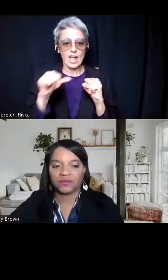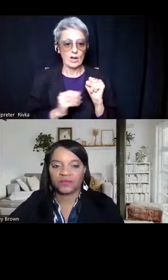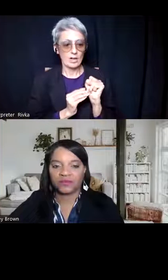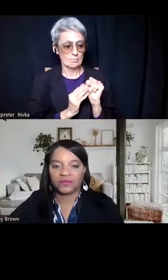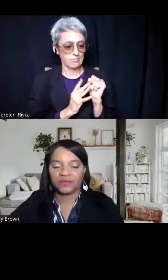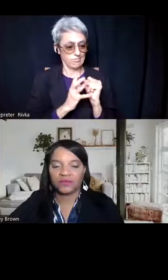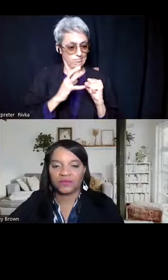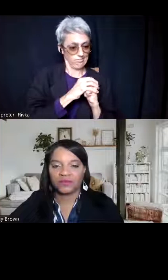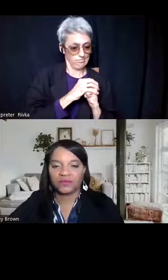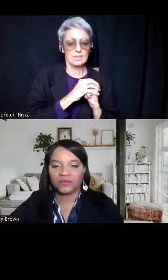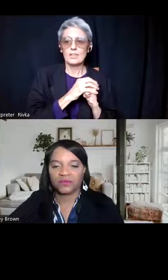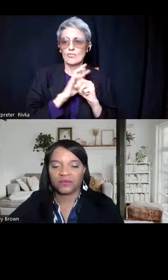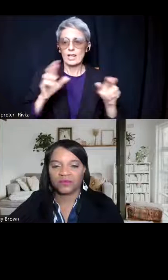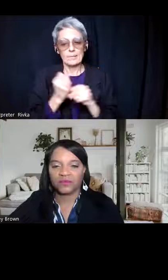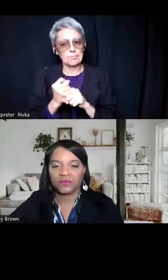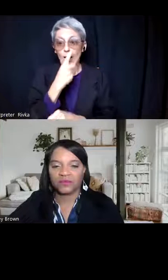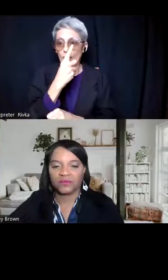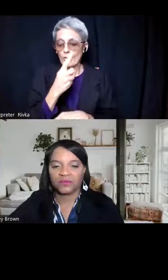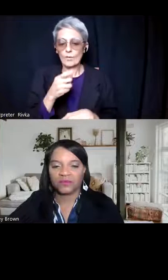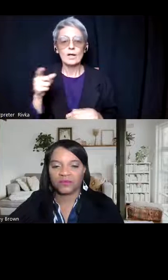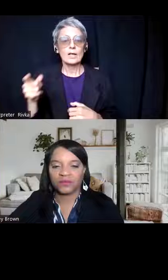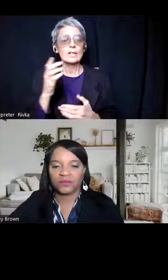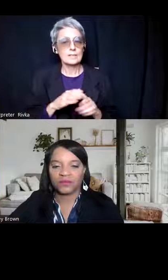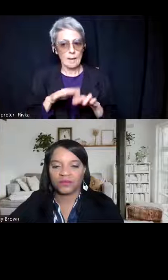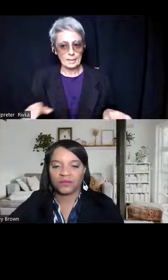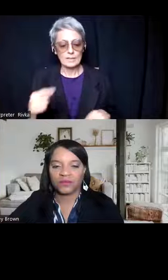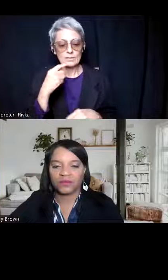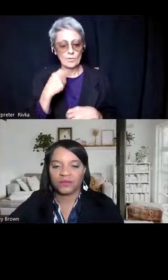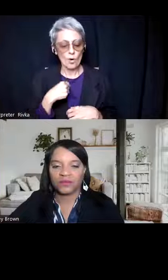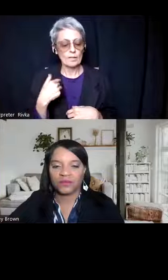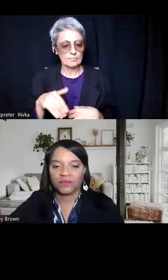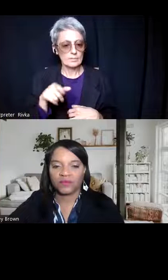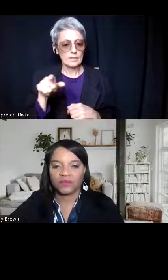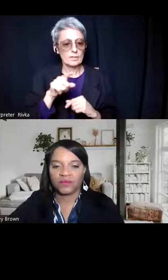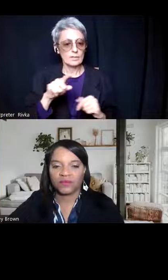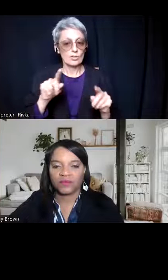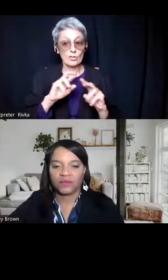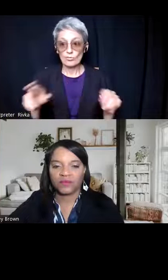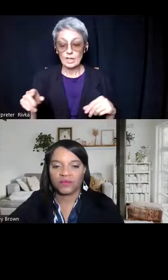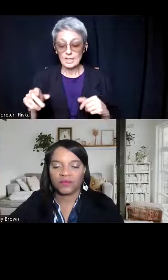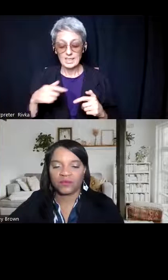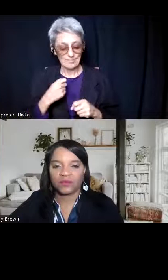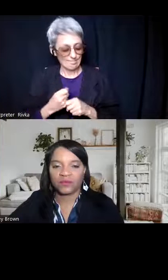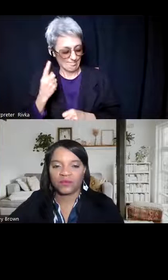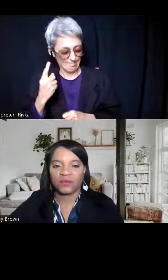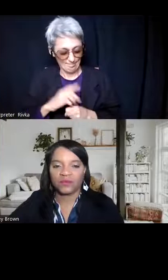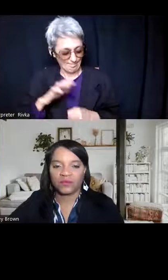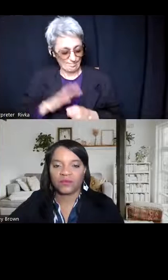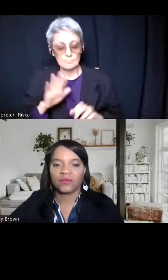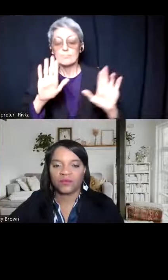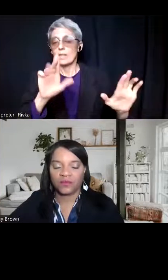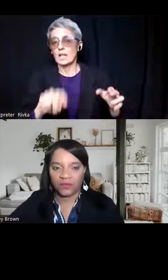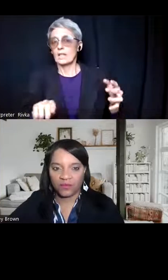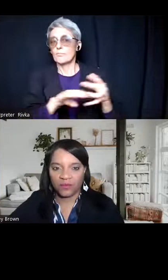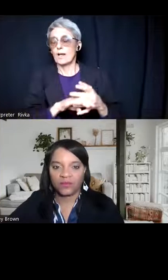So I've had kids come tell me that they're about to go flip their lids and they need a break. They need a timeout.